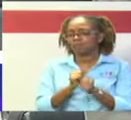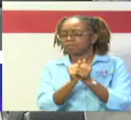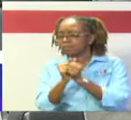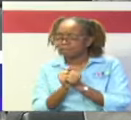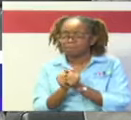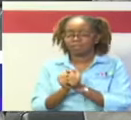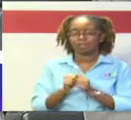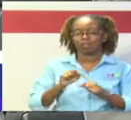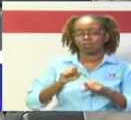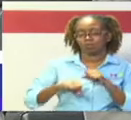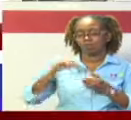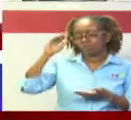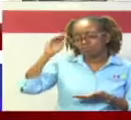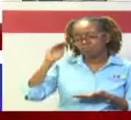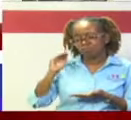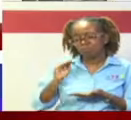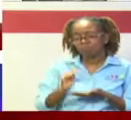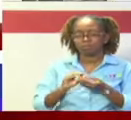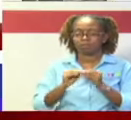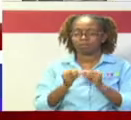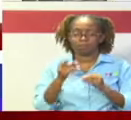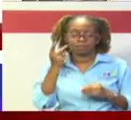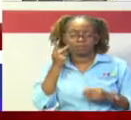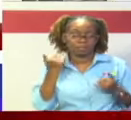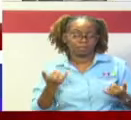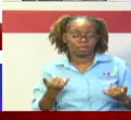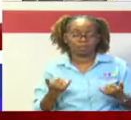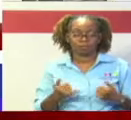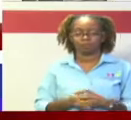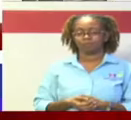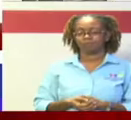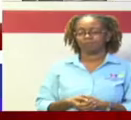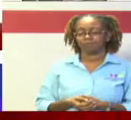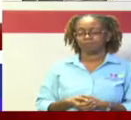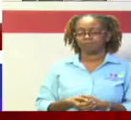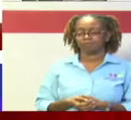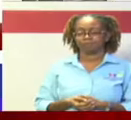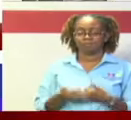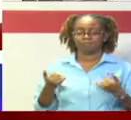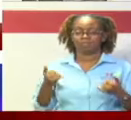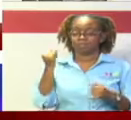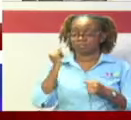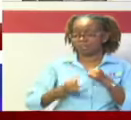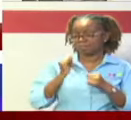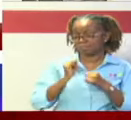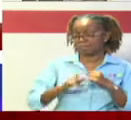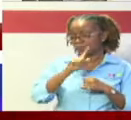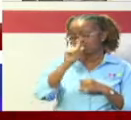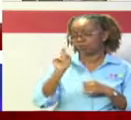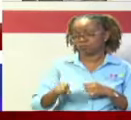seeing. Thank you, Dr. Hines. Our final follow-up question goes to Power 102.